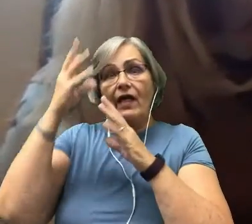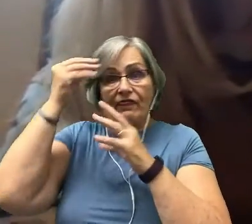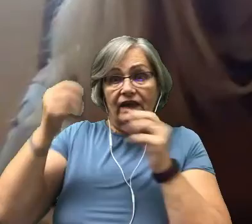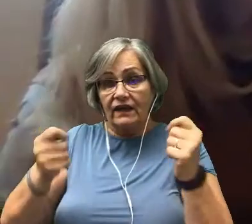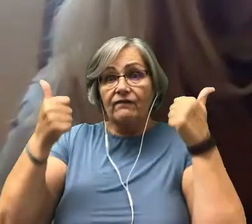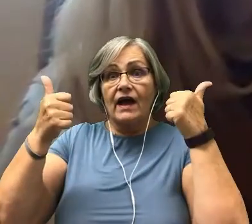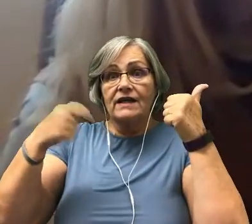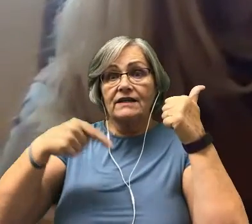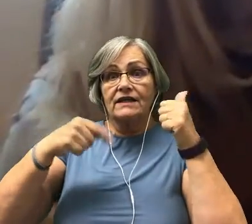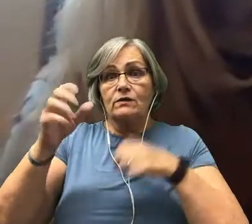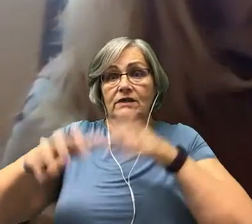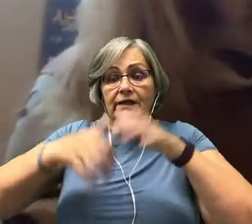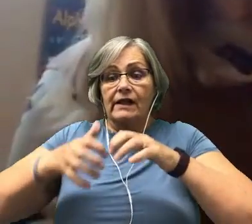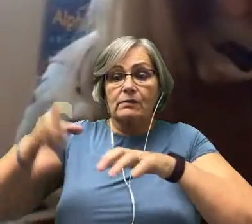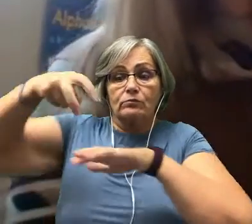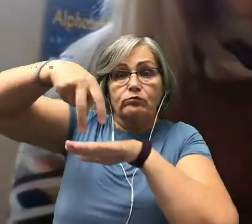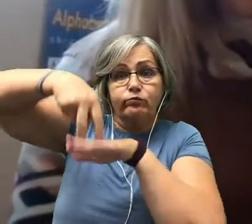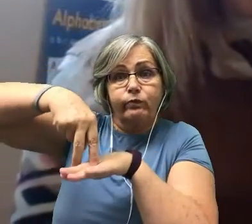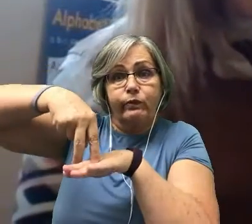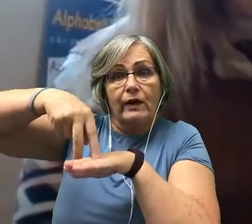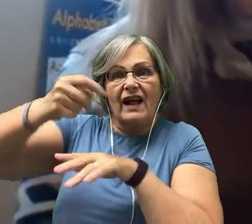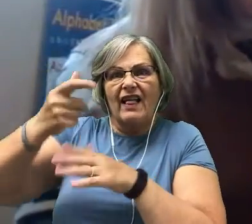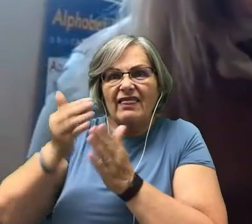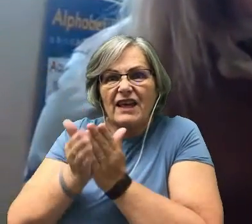time he was climbing aboard a trim little boat.